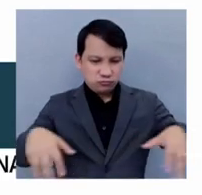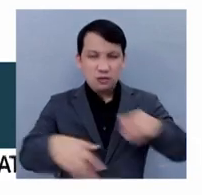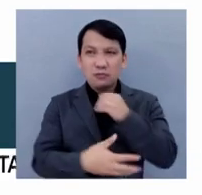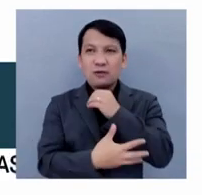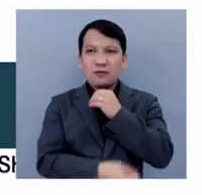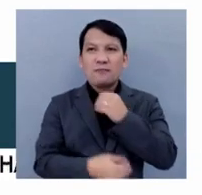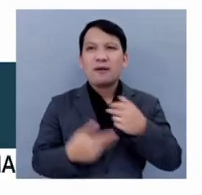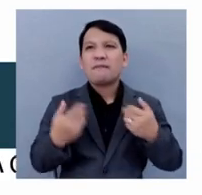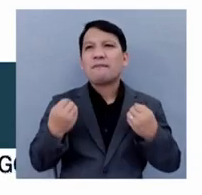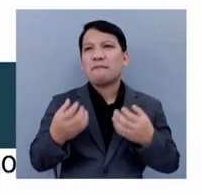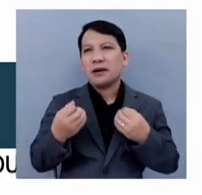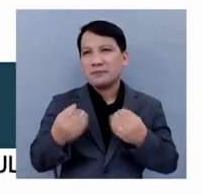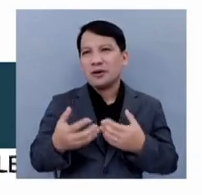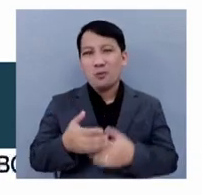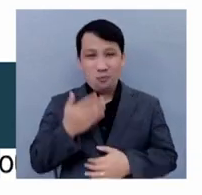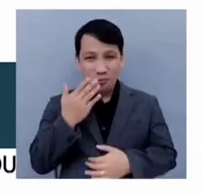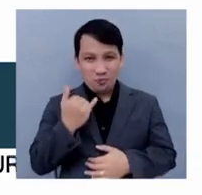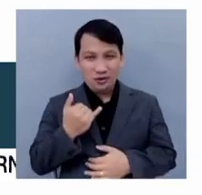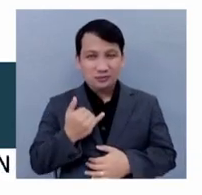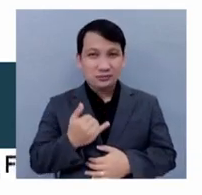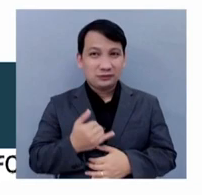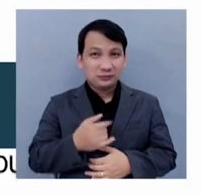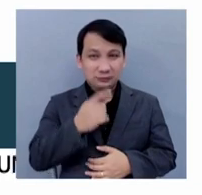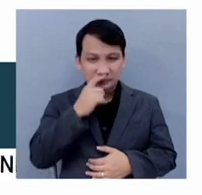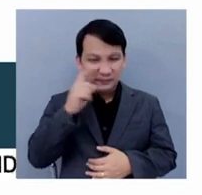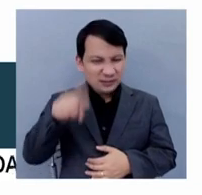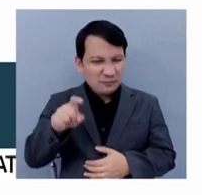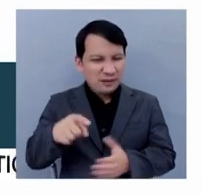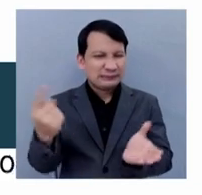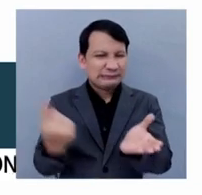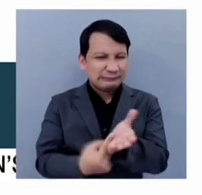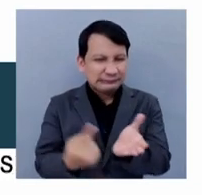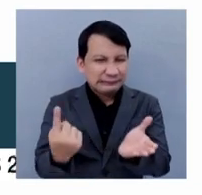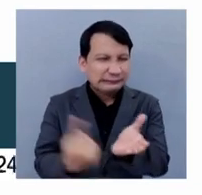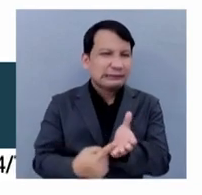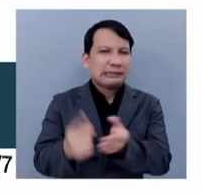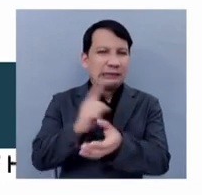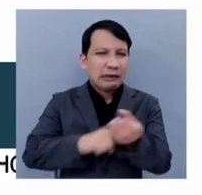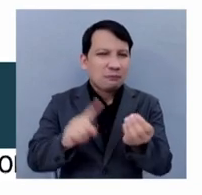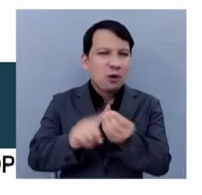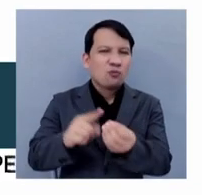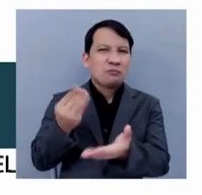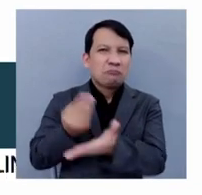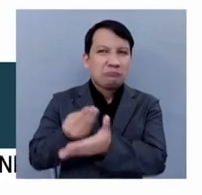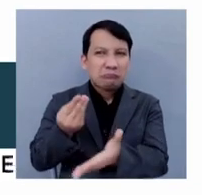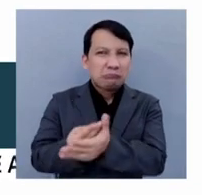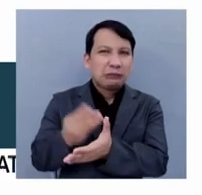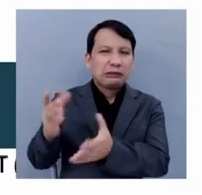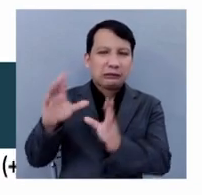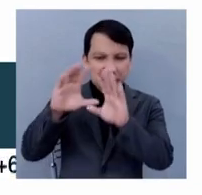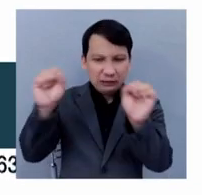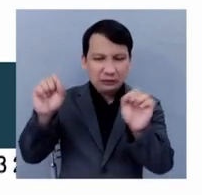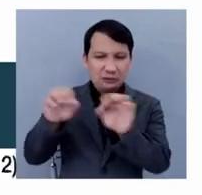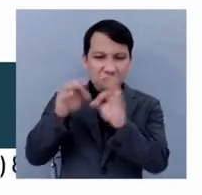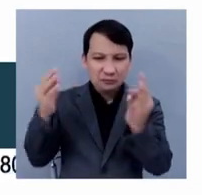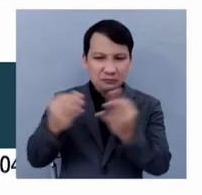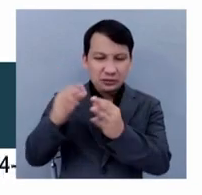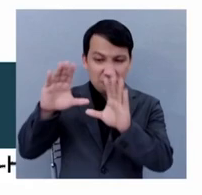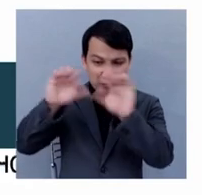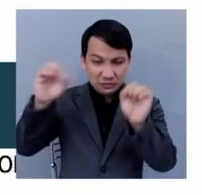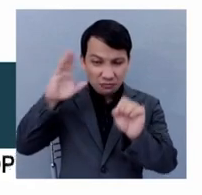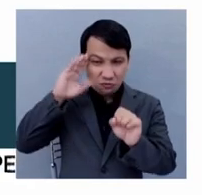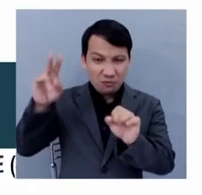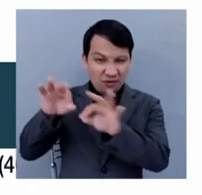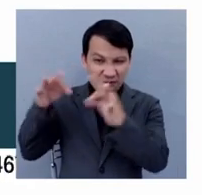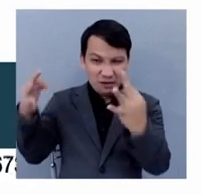pandemic. Why should it be relevant to keep on talking about this as we continue to view the situation